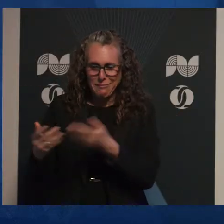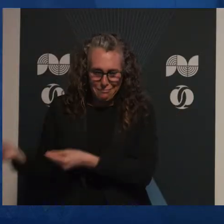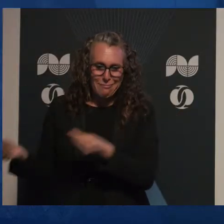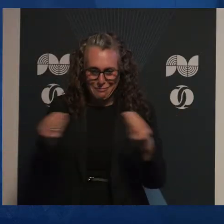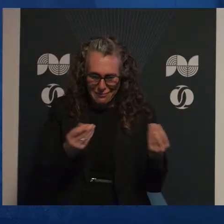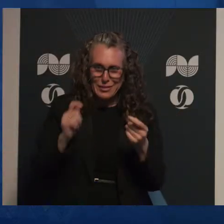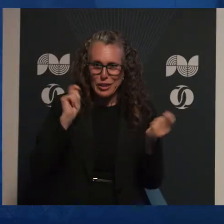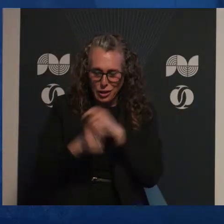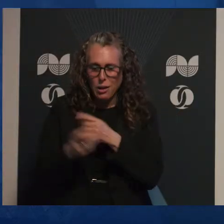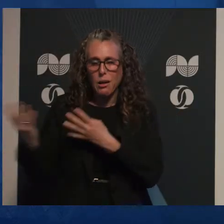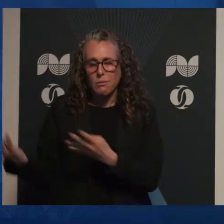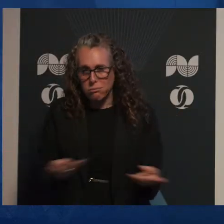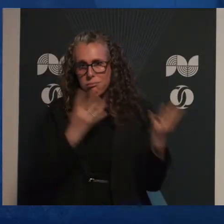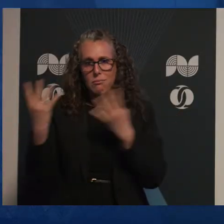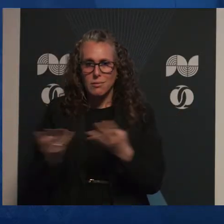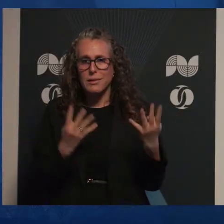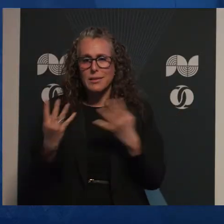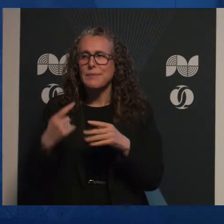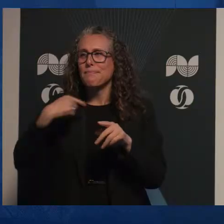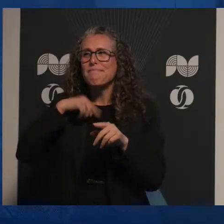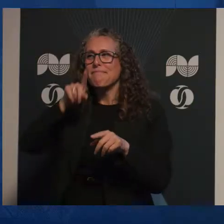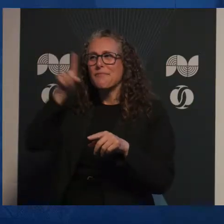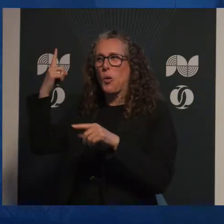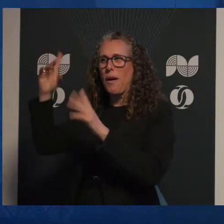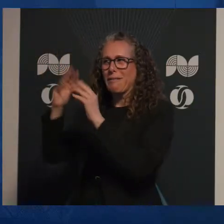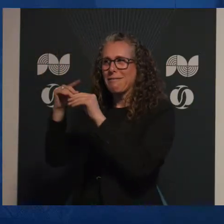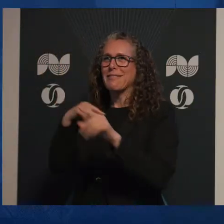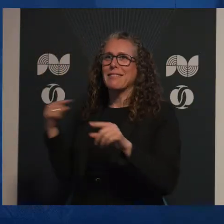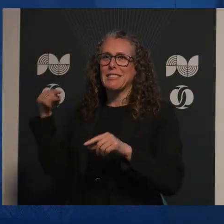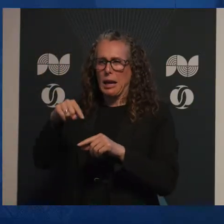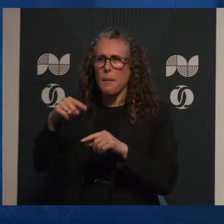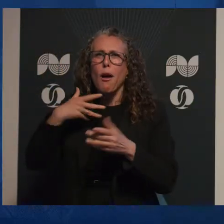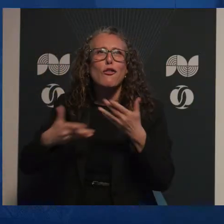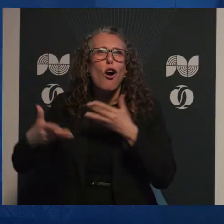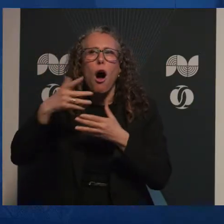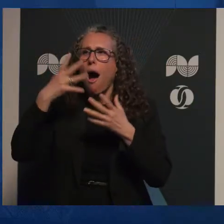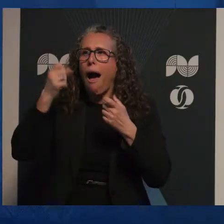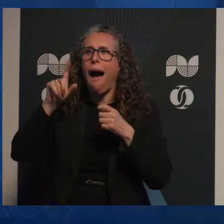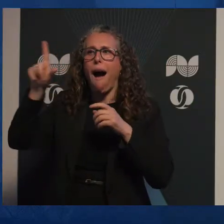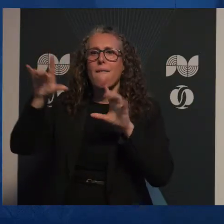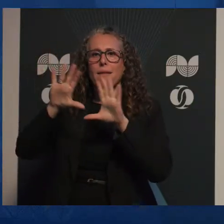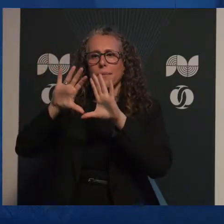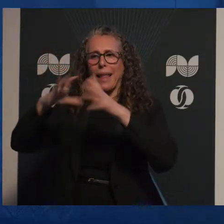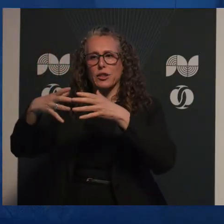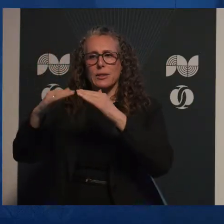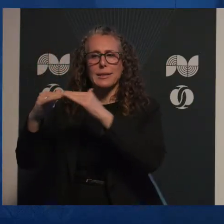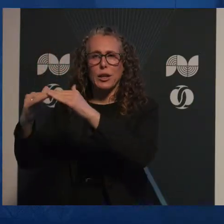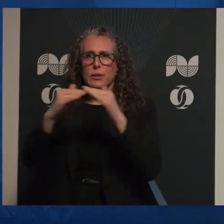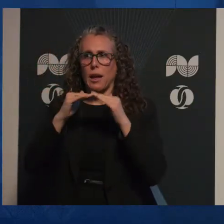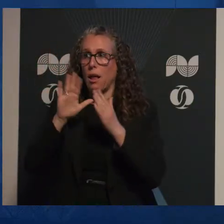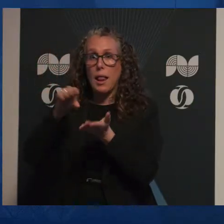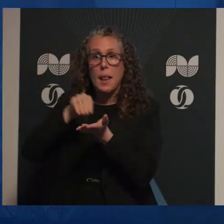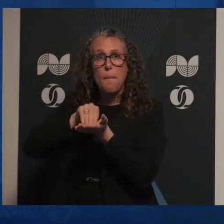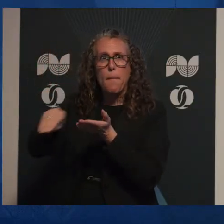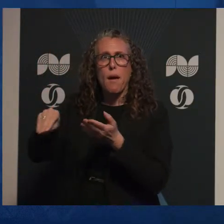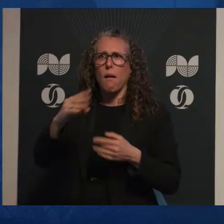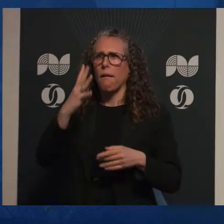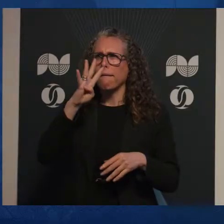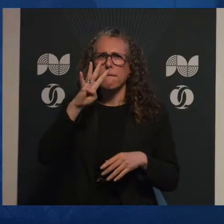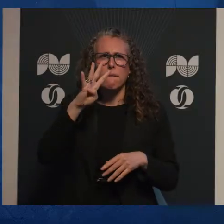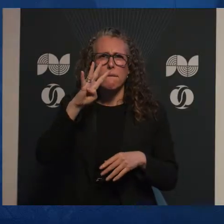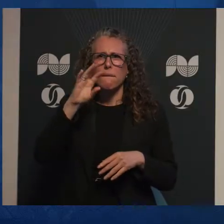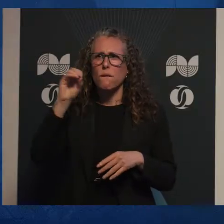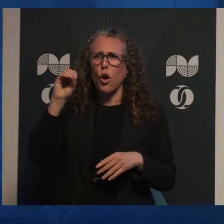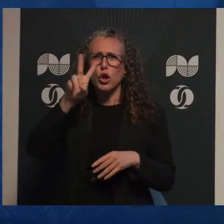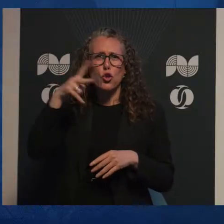my government session, and I was talking about the standardization agency and how their salaries are like $400 or euro per